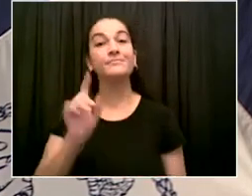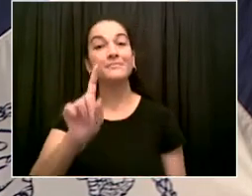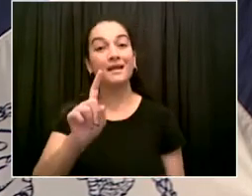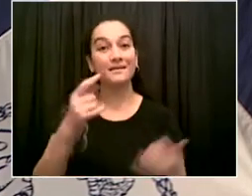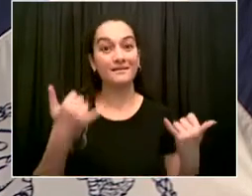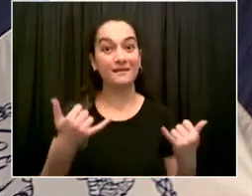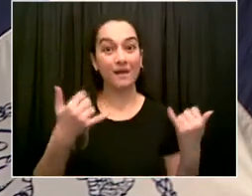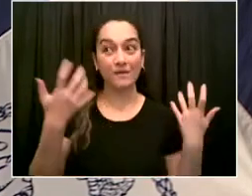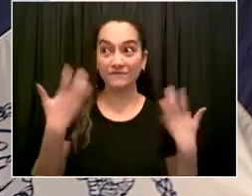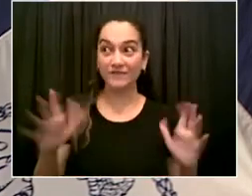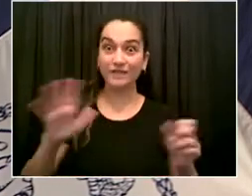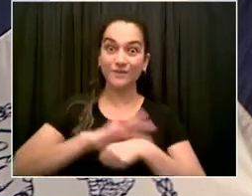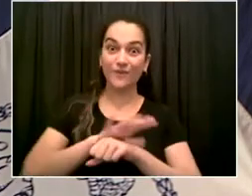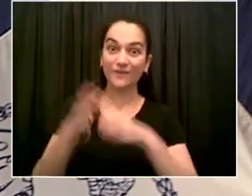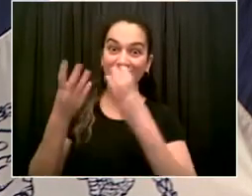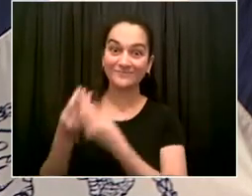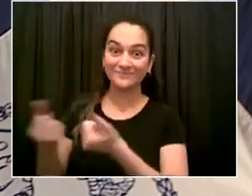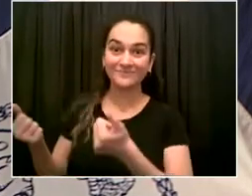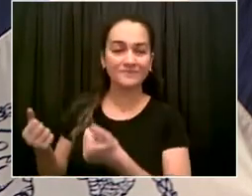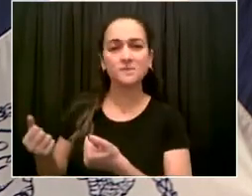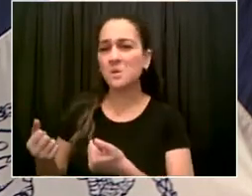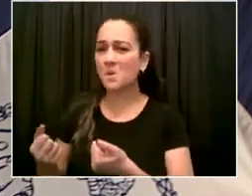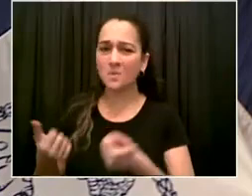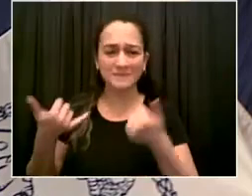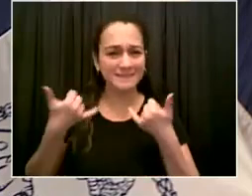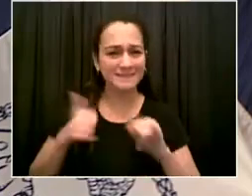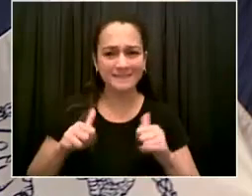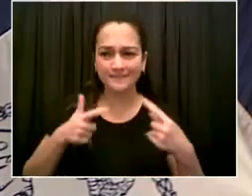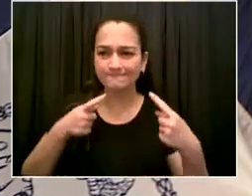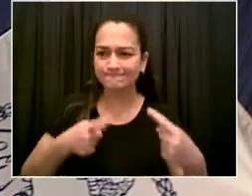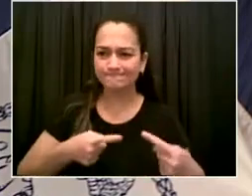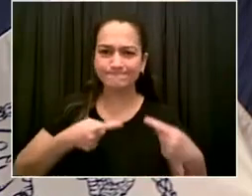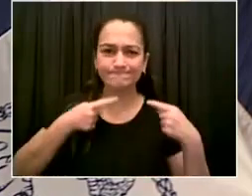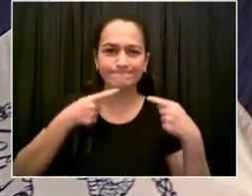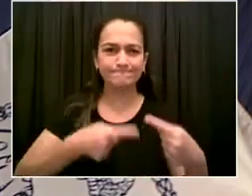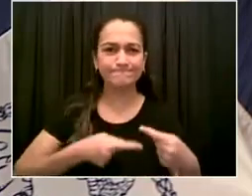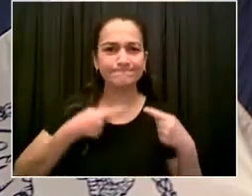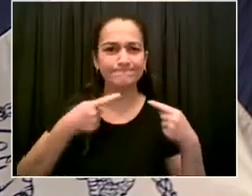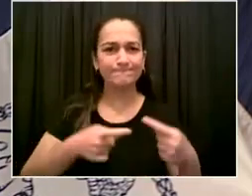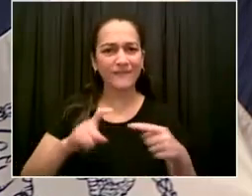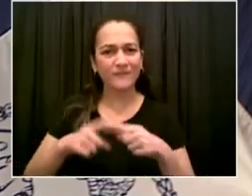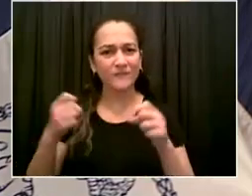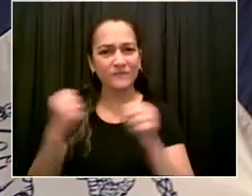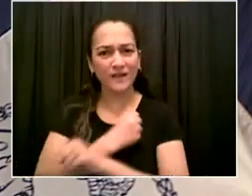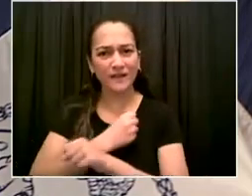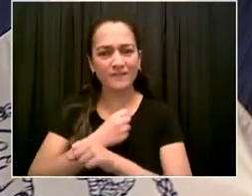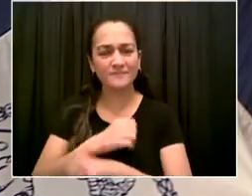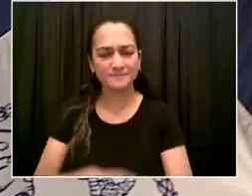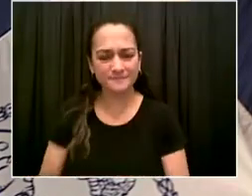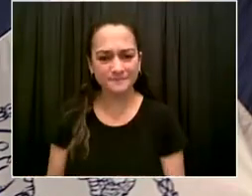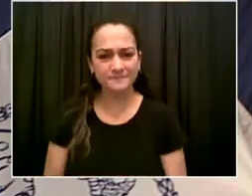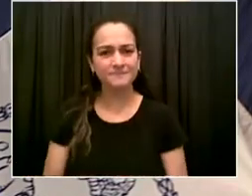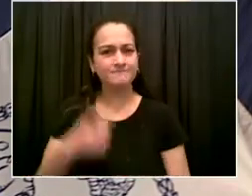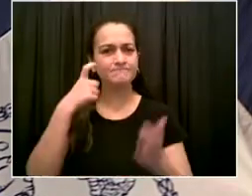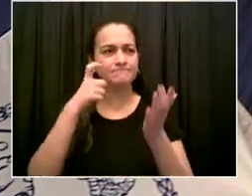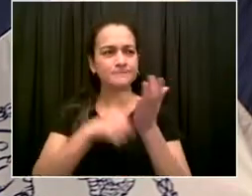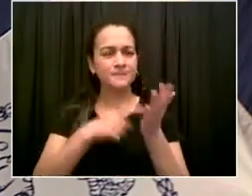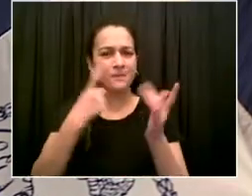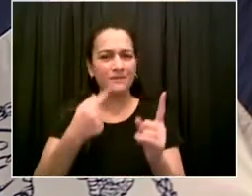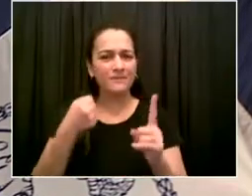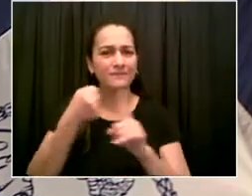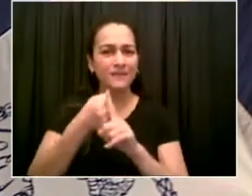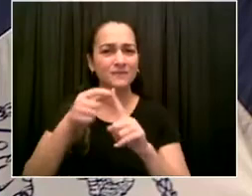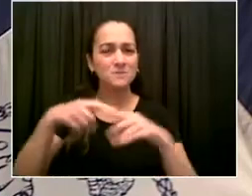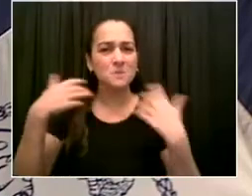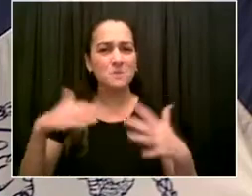challenge like never before because of what we've all been through. Now, think about the people in your life. Think about what you've been through. Think